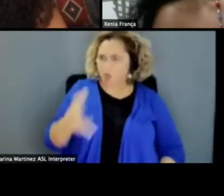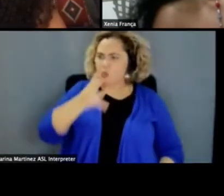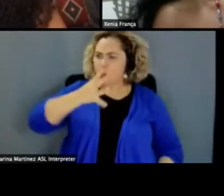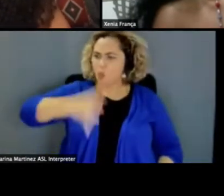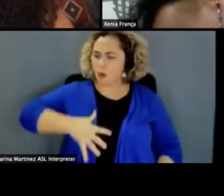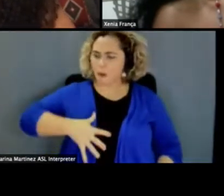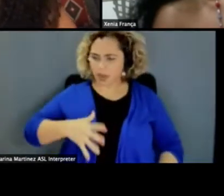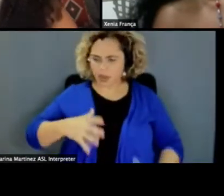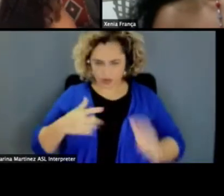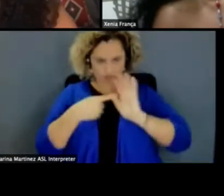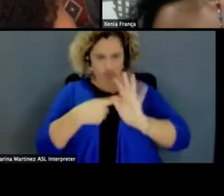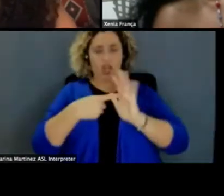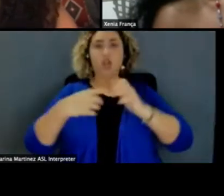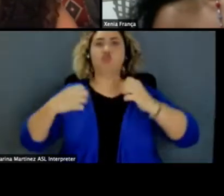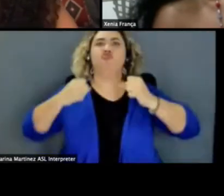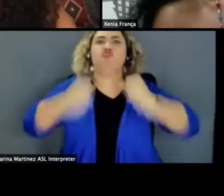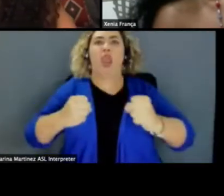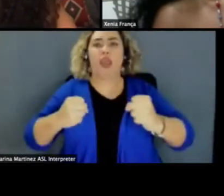of strength